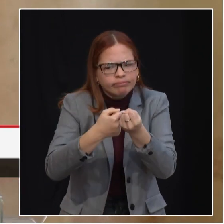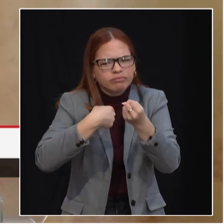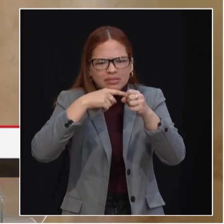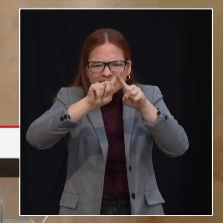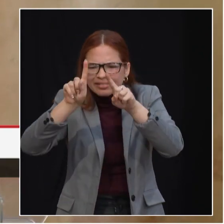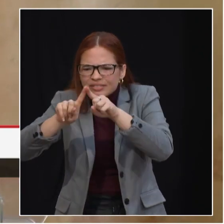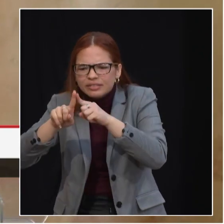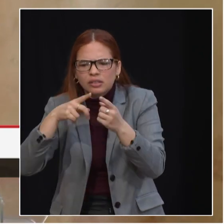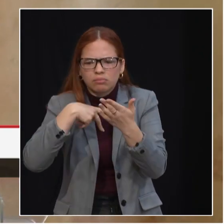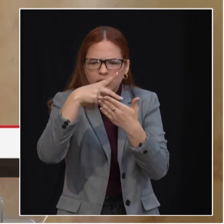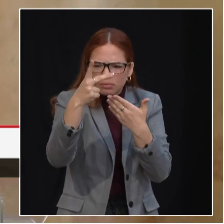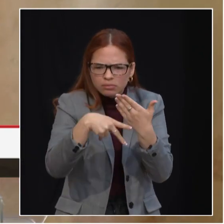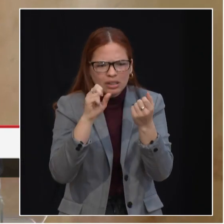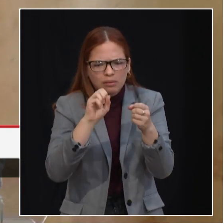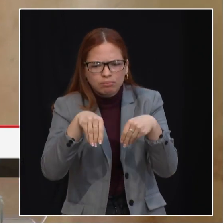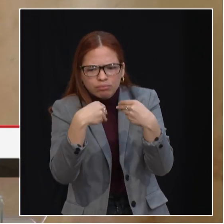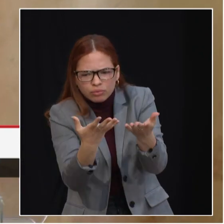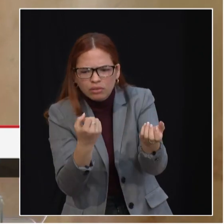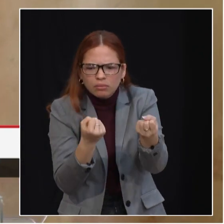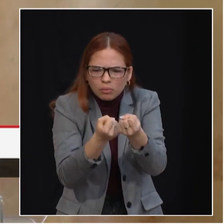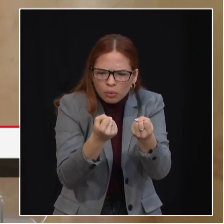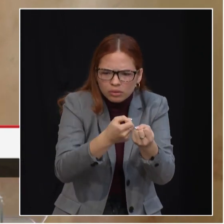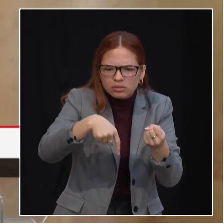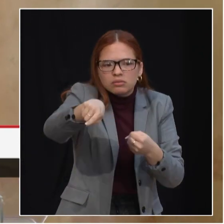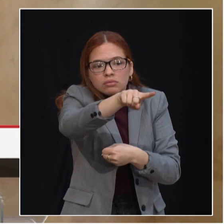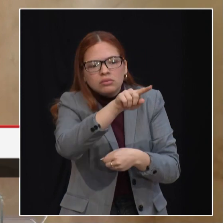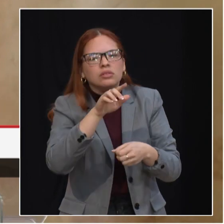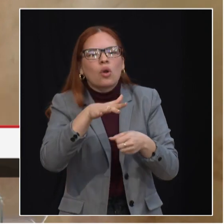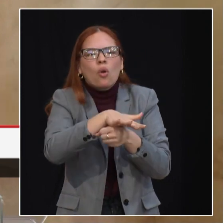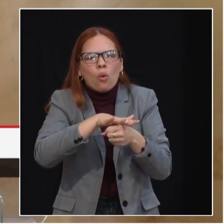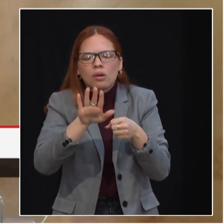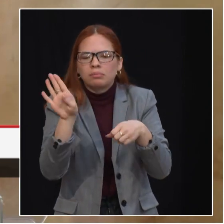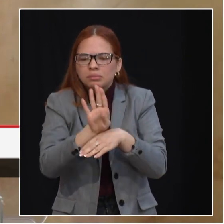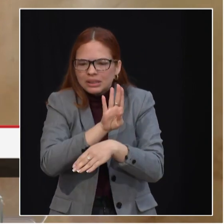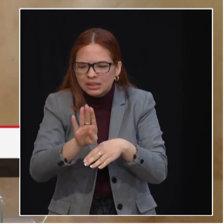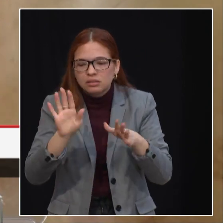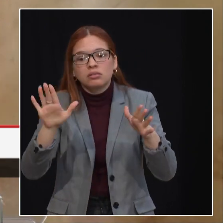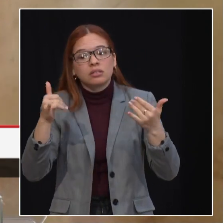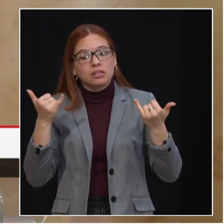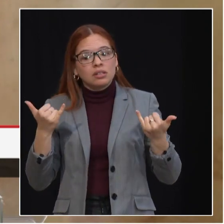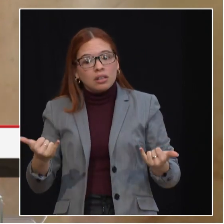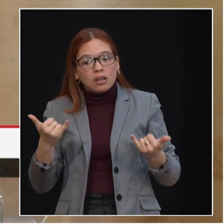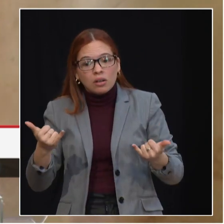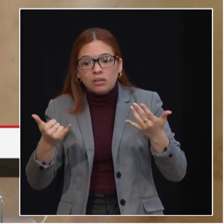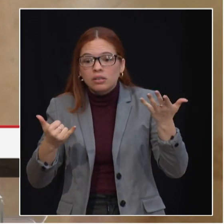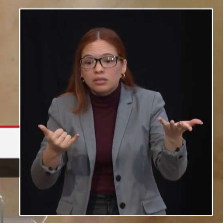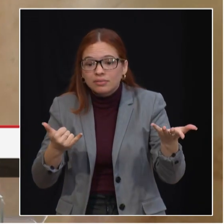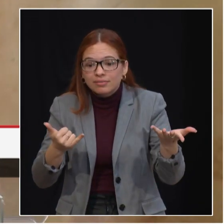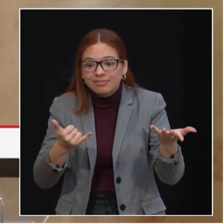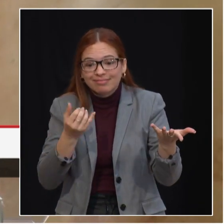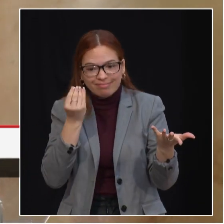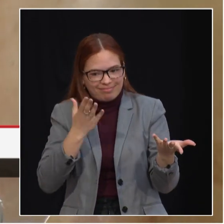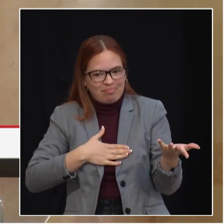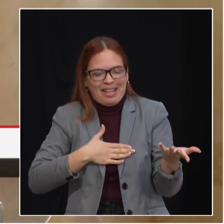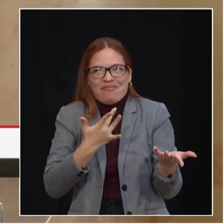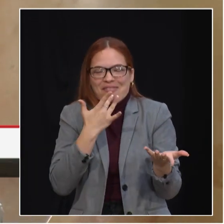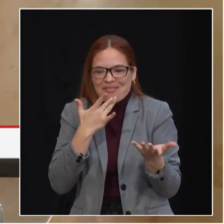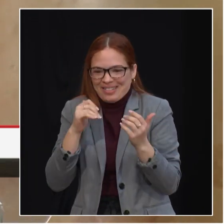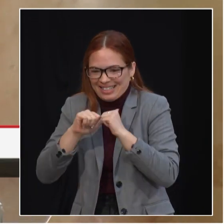businesses. Next, we are going to turn to one of my favorite agencies with possibly the hardest